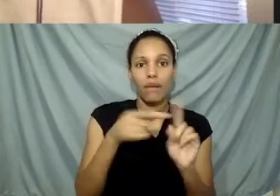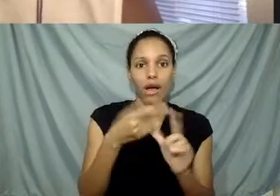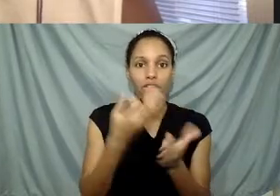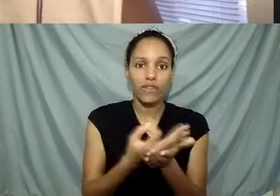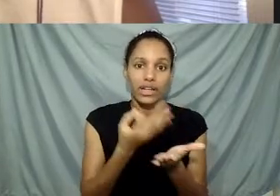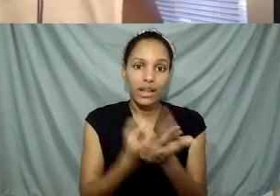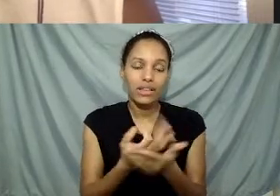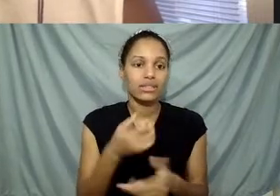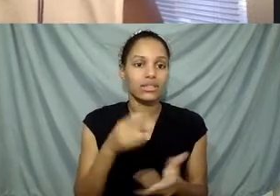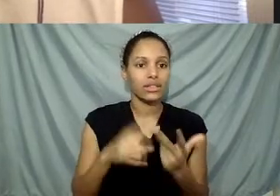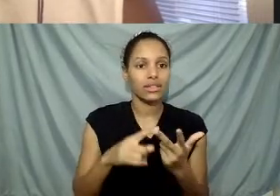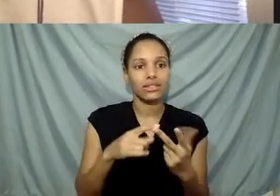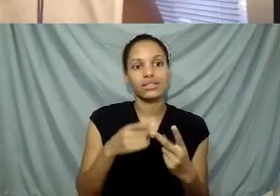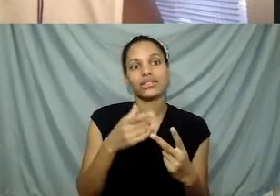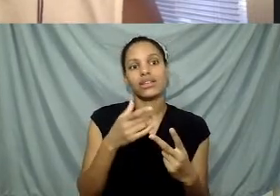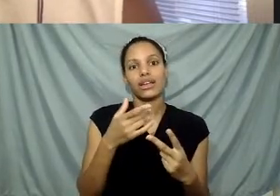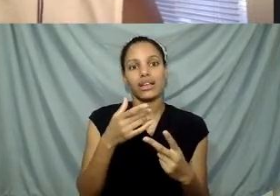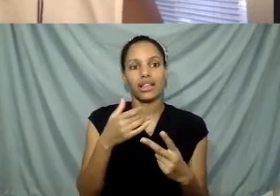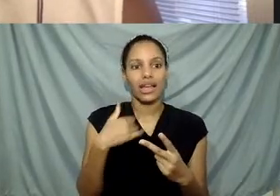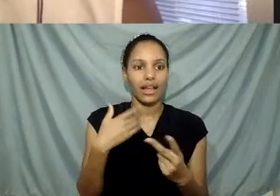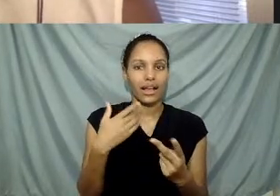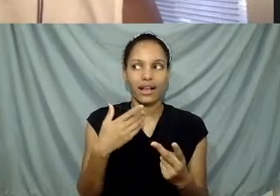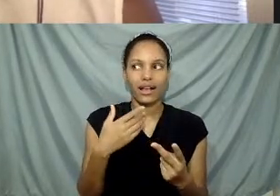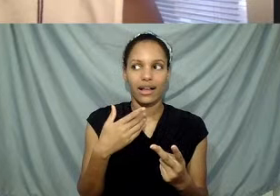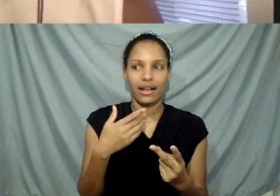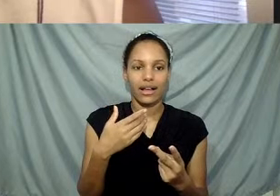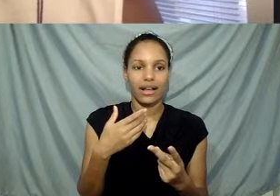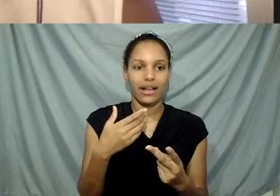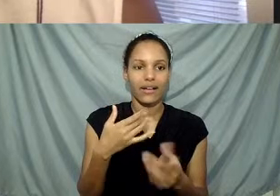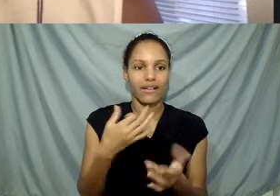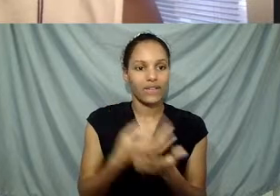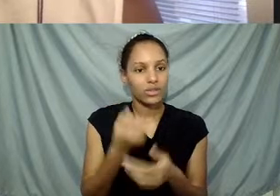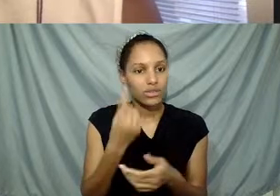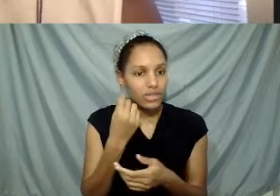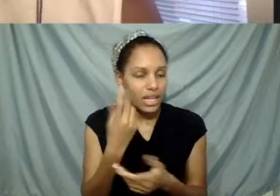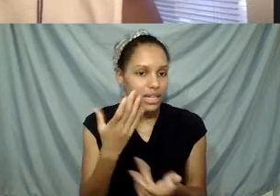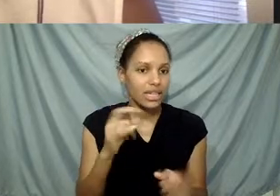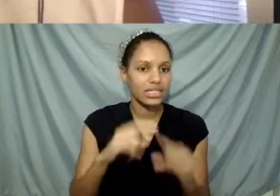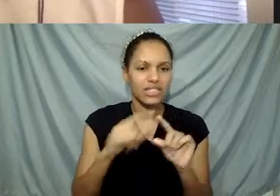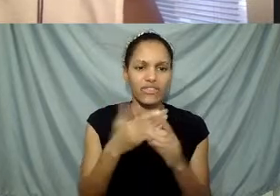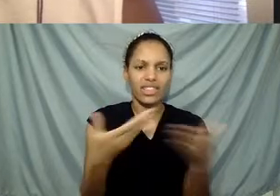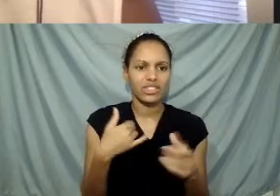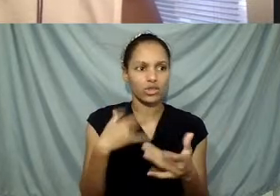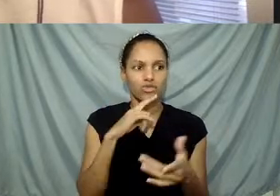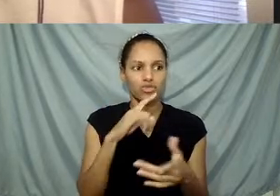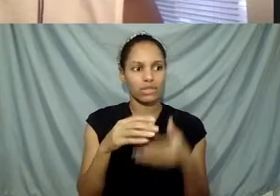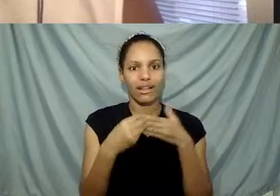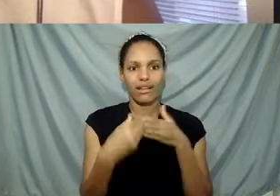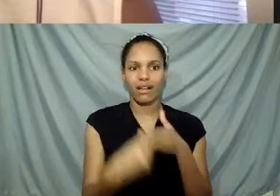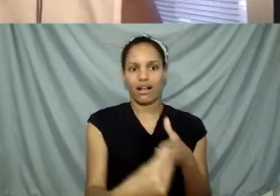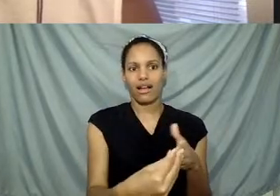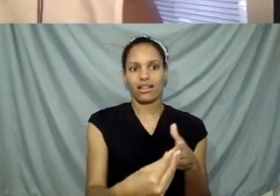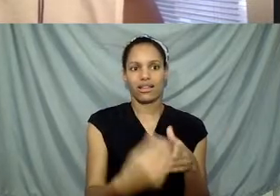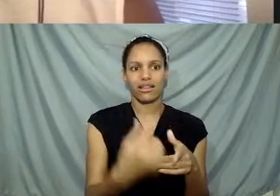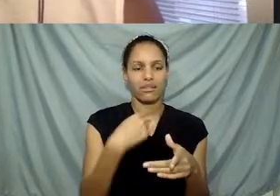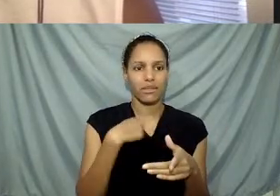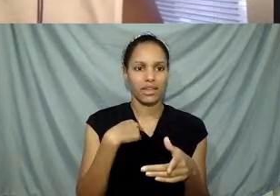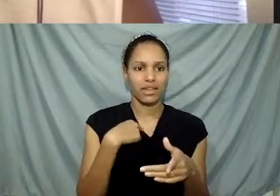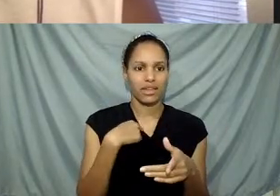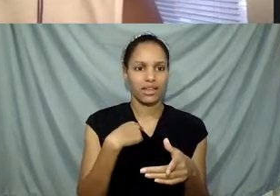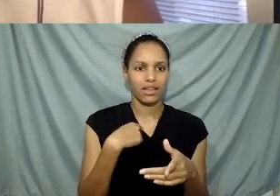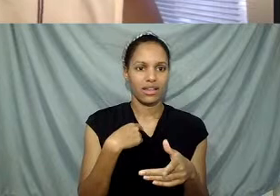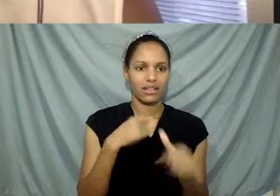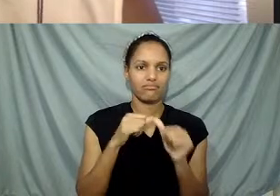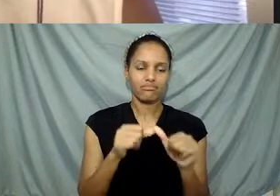into cryptocurrency and, watch this documentary. So she's always been kind of like this guiding light, just on the forefront.